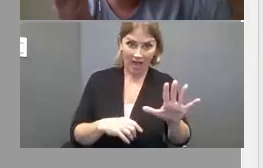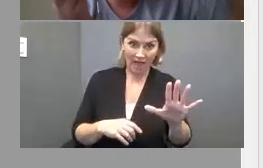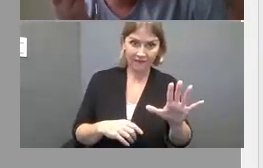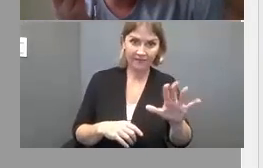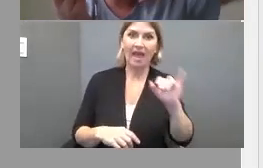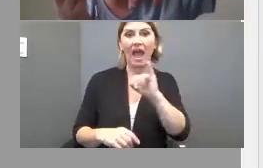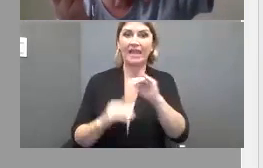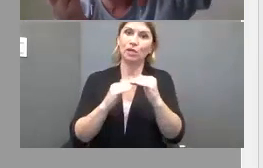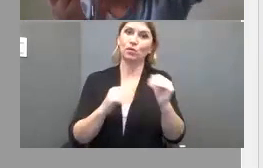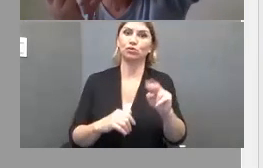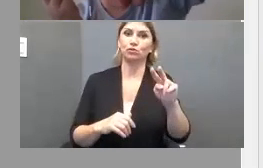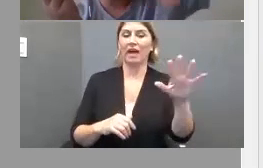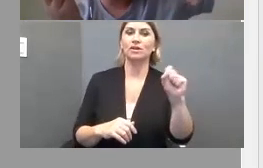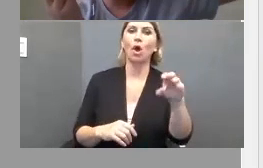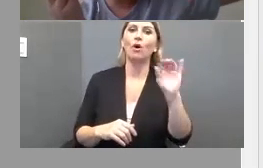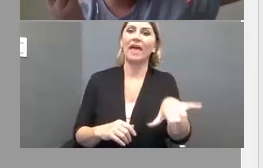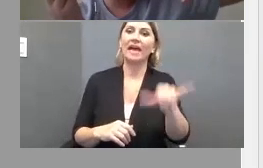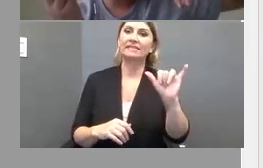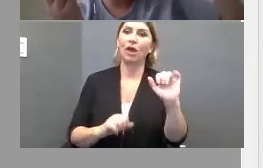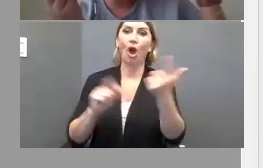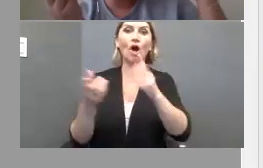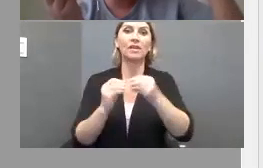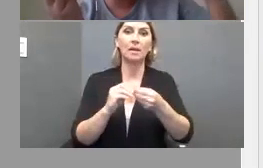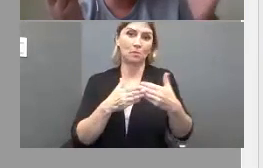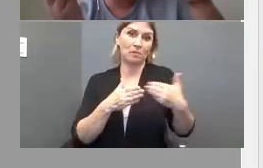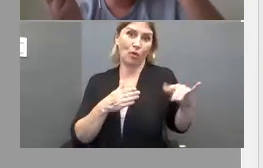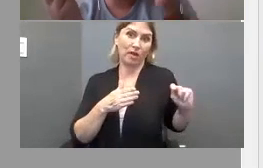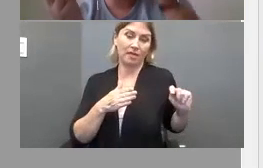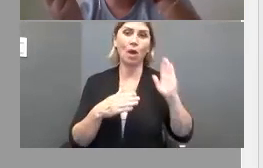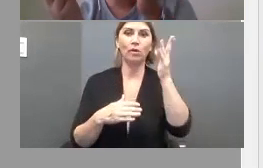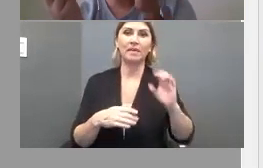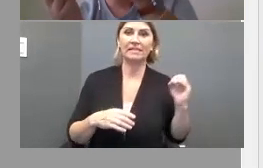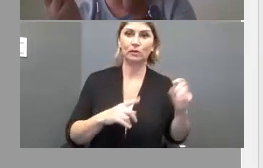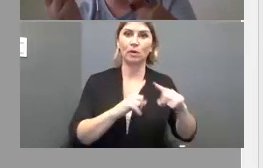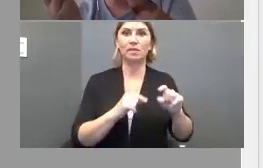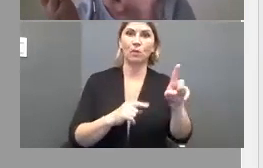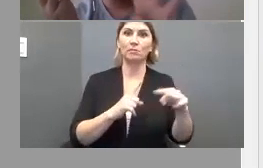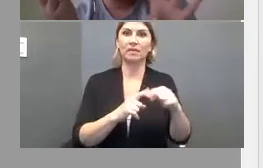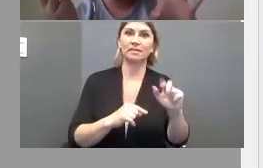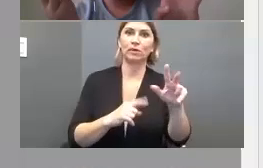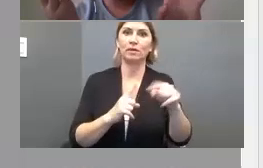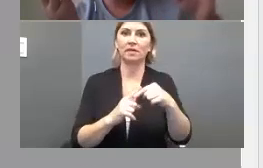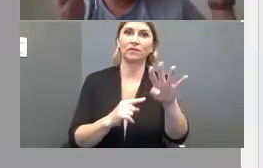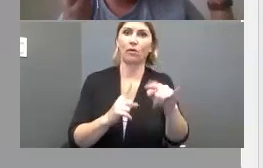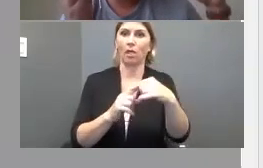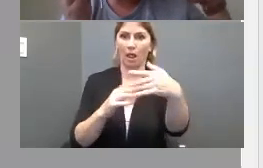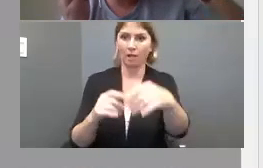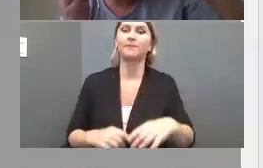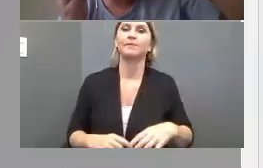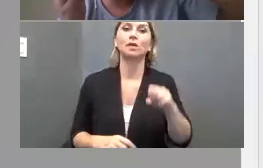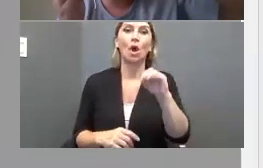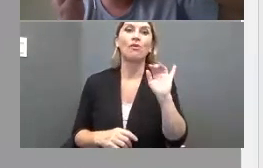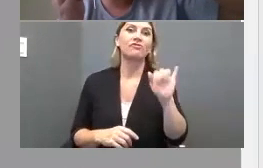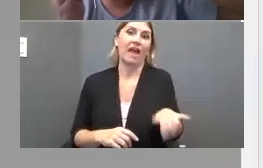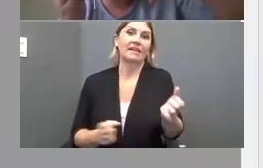to 5. That basically means all the numbers before it is going to be 0 plus 1 plus 2 plus 3 plus 4. Right. So that